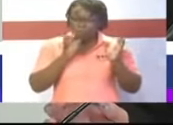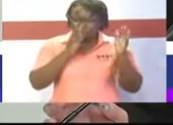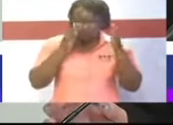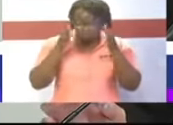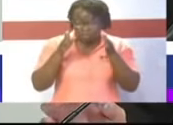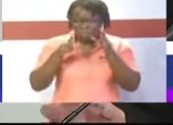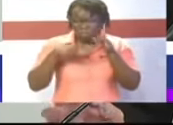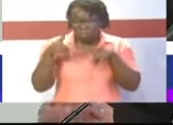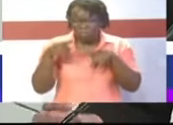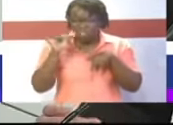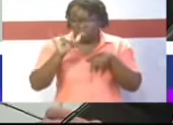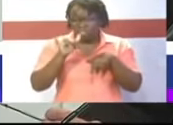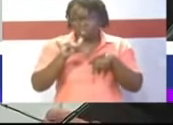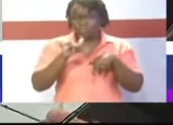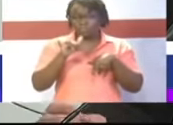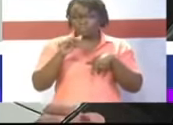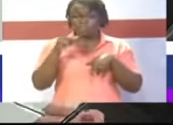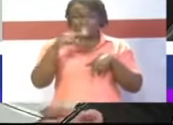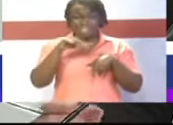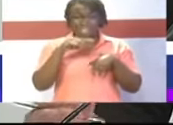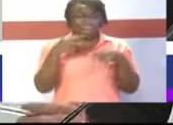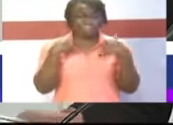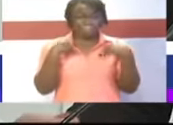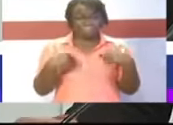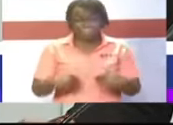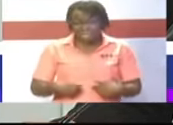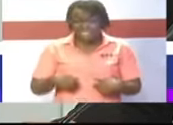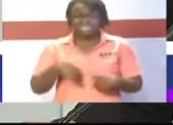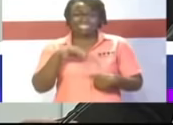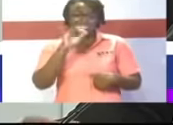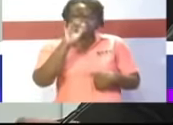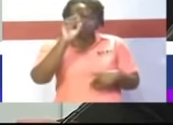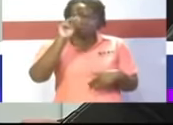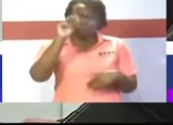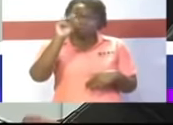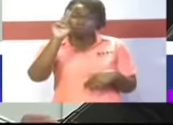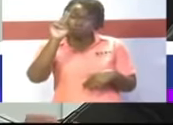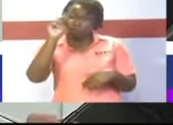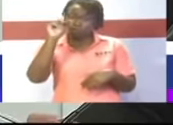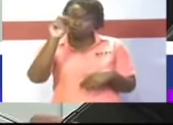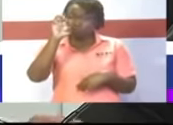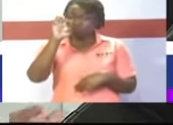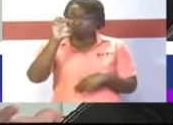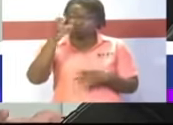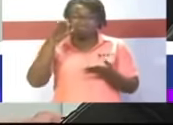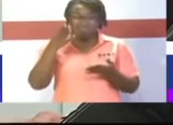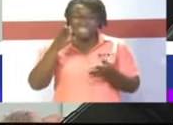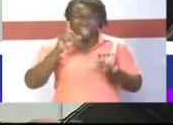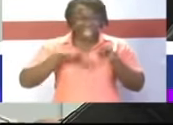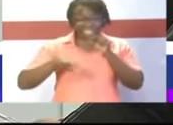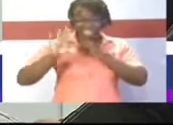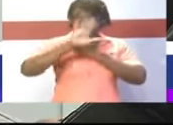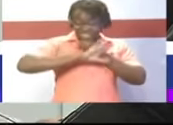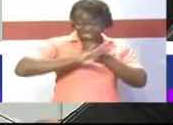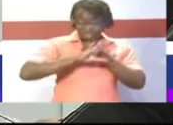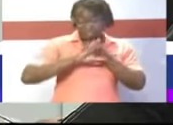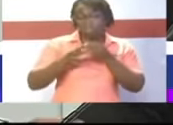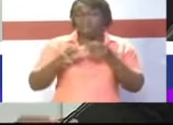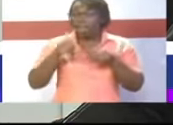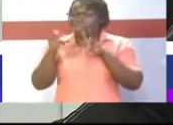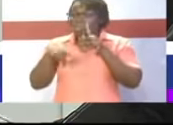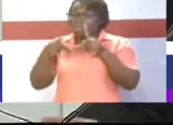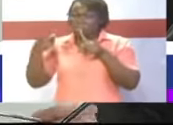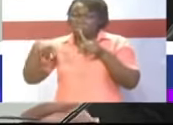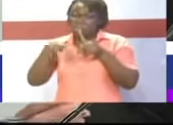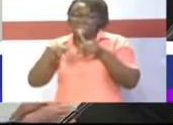people, who are immunocompromised because of their disease state. Also, there are people who are cancer people, whether